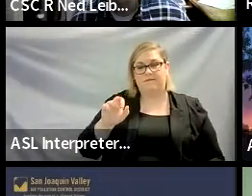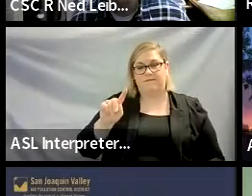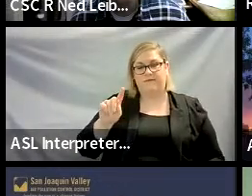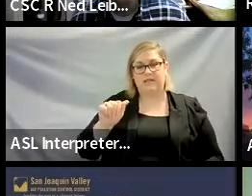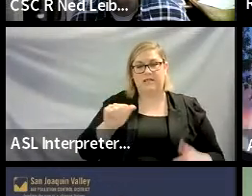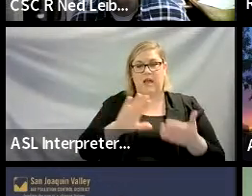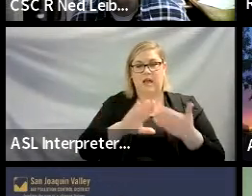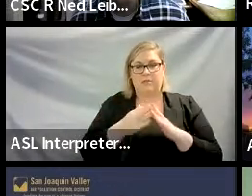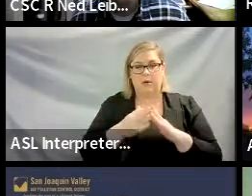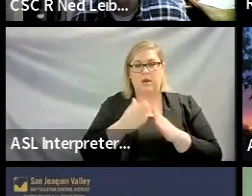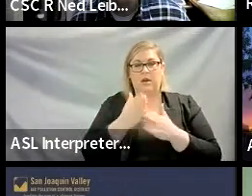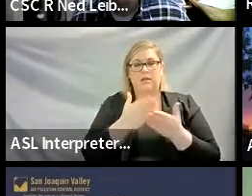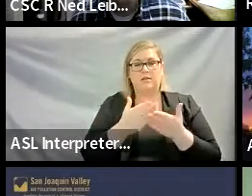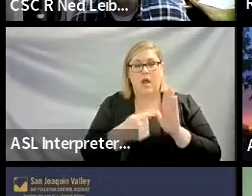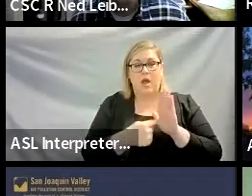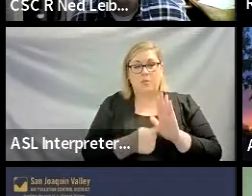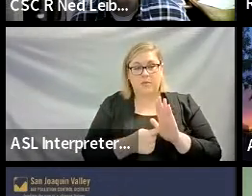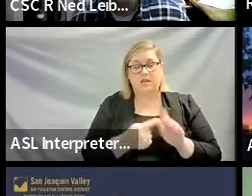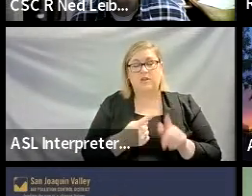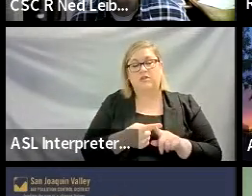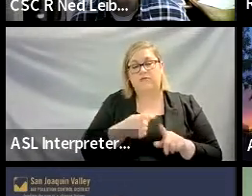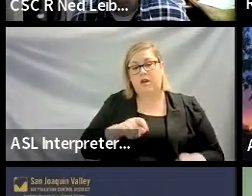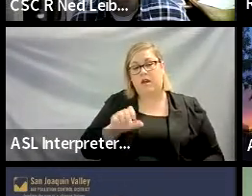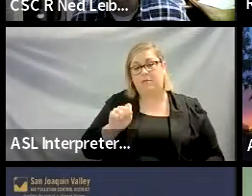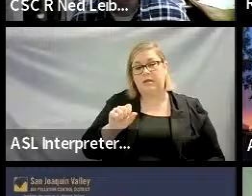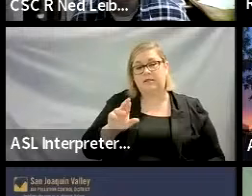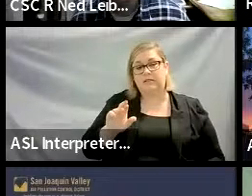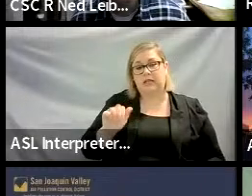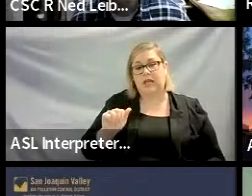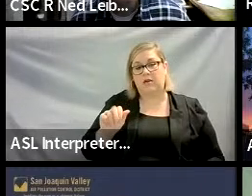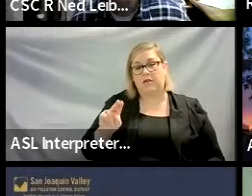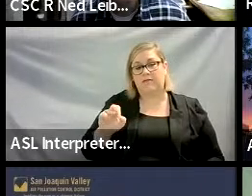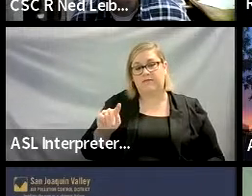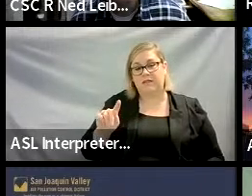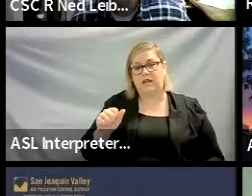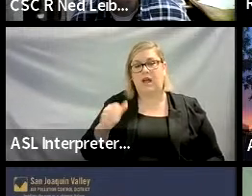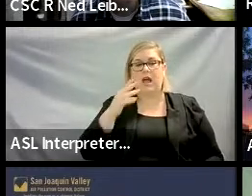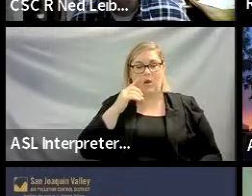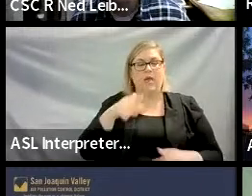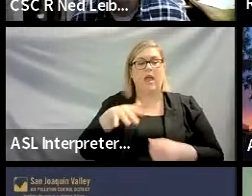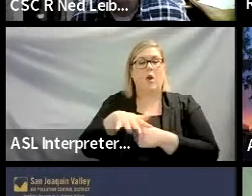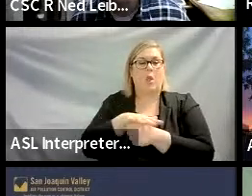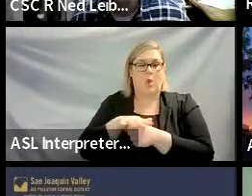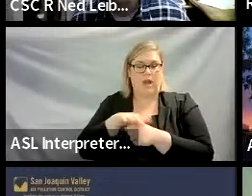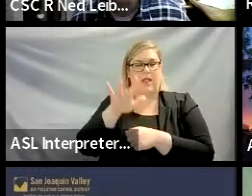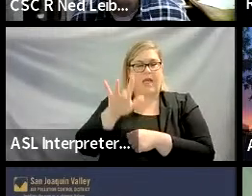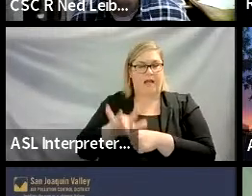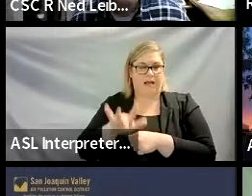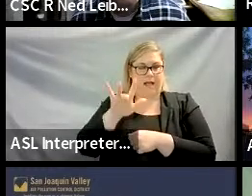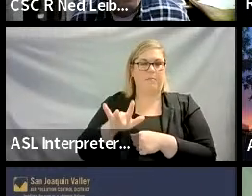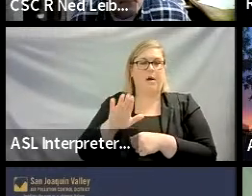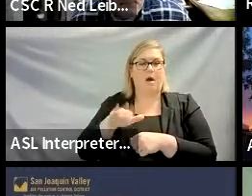Some representation in Sierra Vista would be helpful. I know they are located in that gap area on east side.